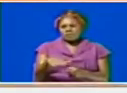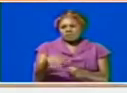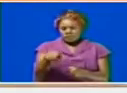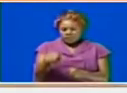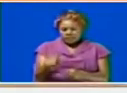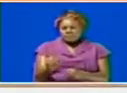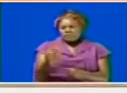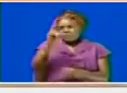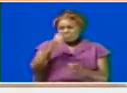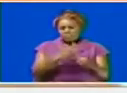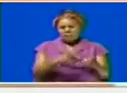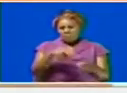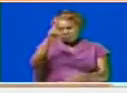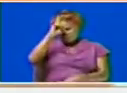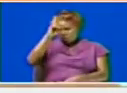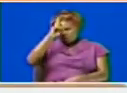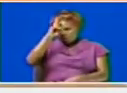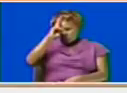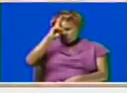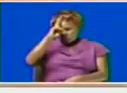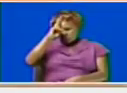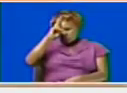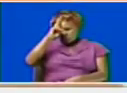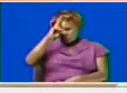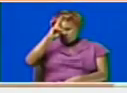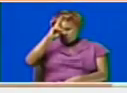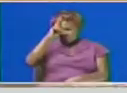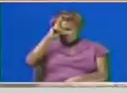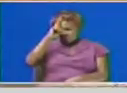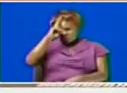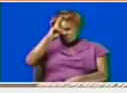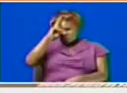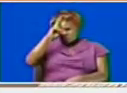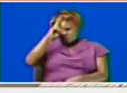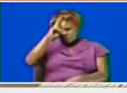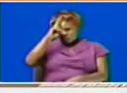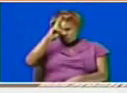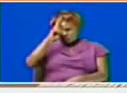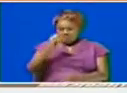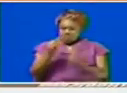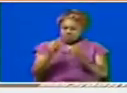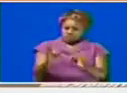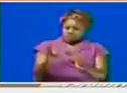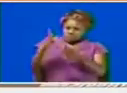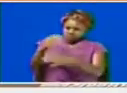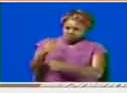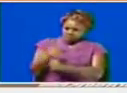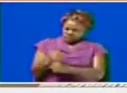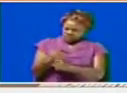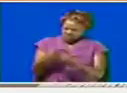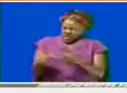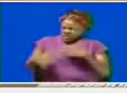restraint and blaming strangers for the excessive use of force. So if an institution begins